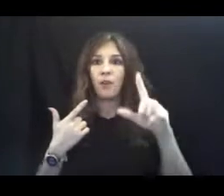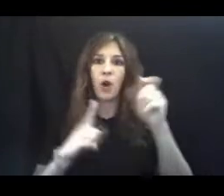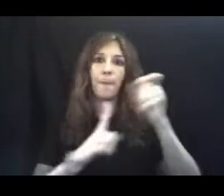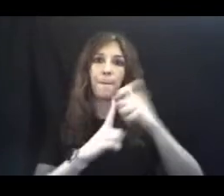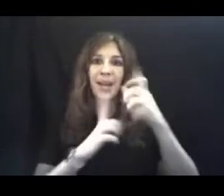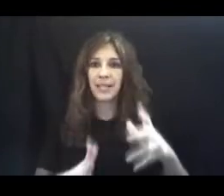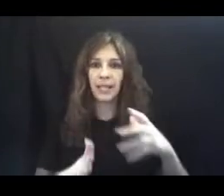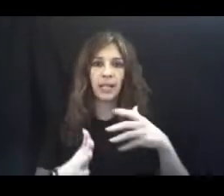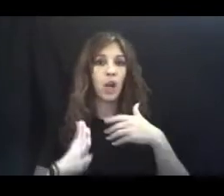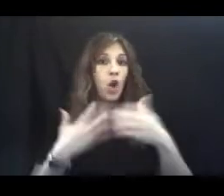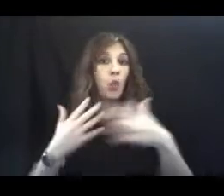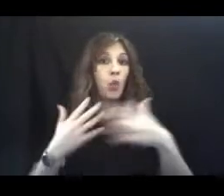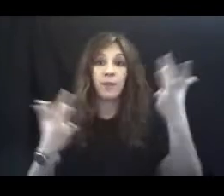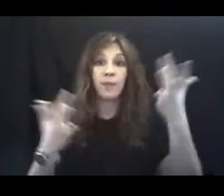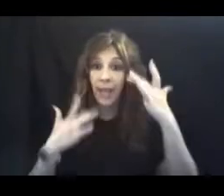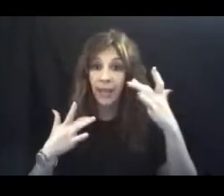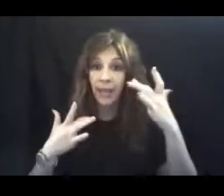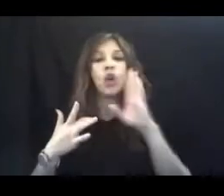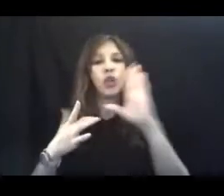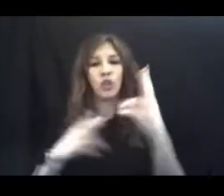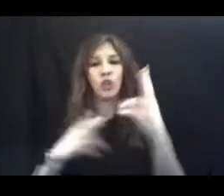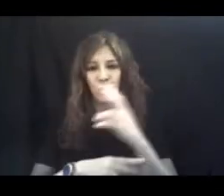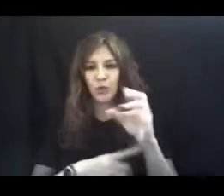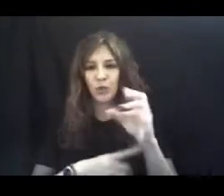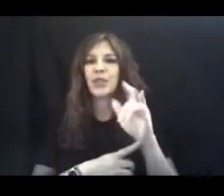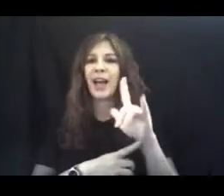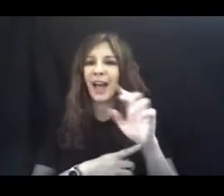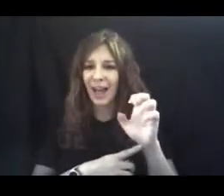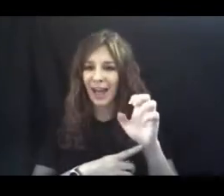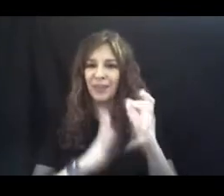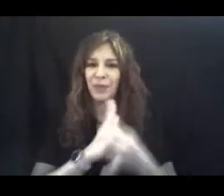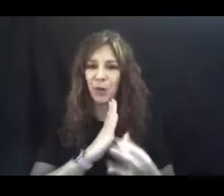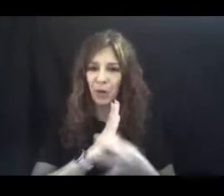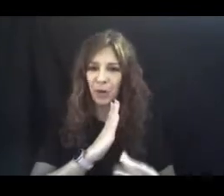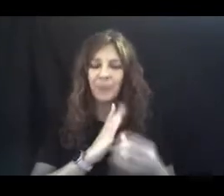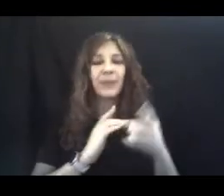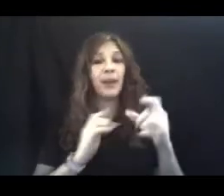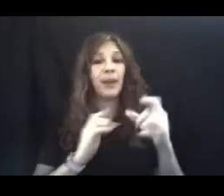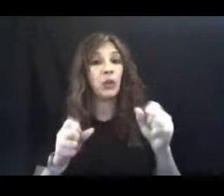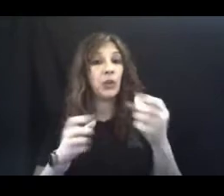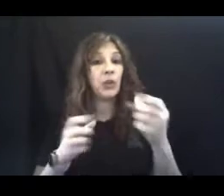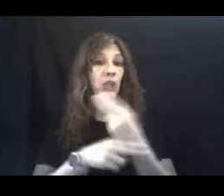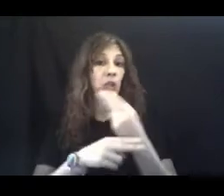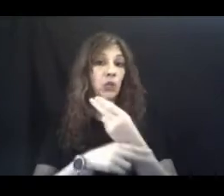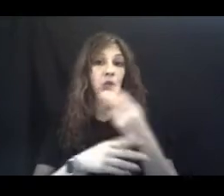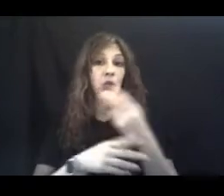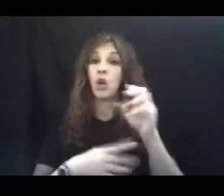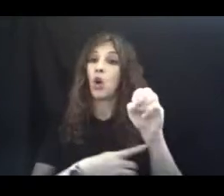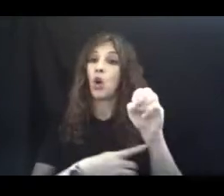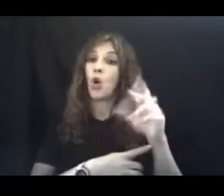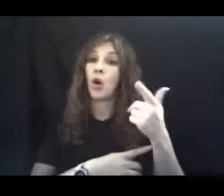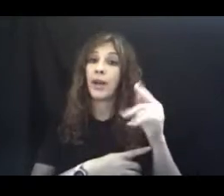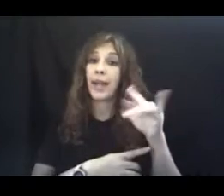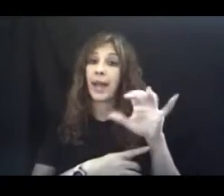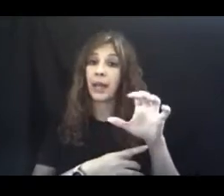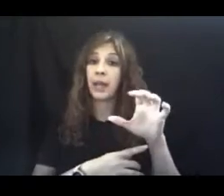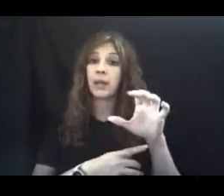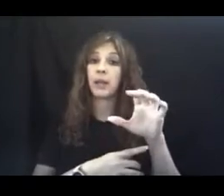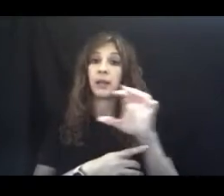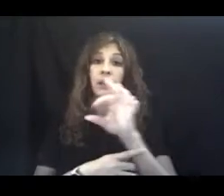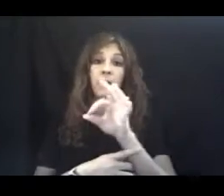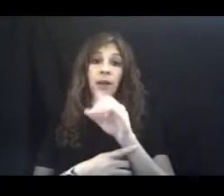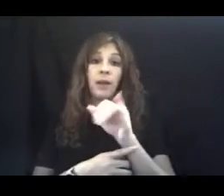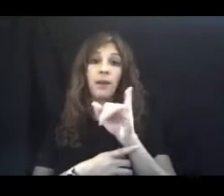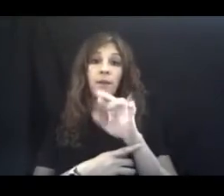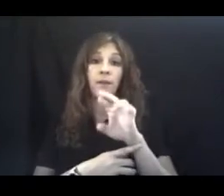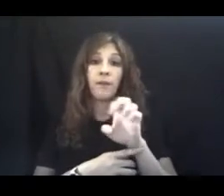of olive oil. The other thing is you can get a nice organic, fair trade bottle, and I do recommend this brand. But really